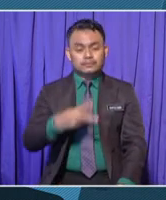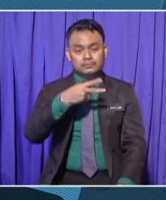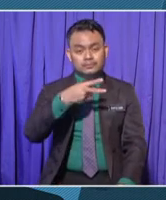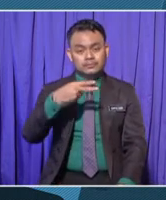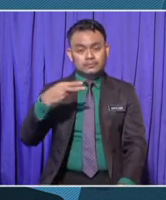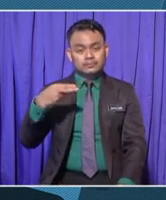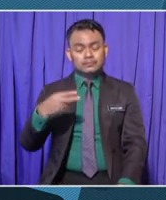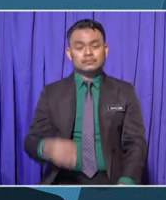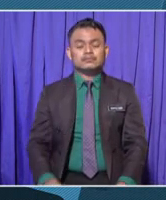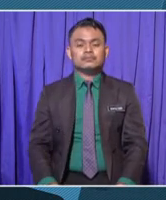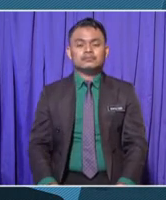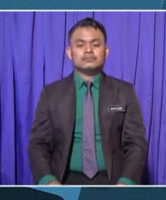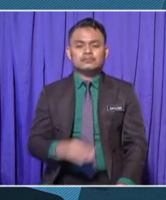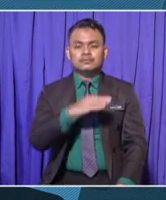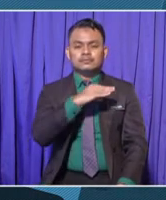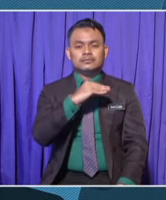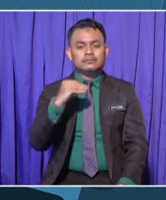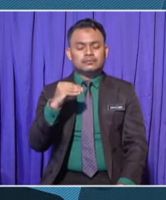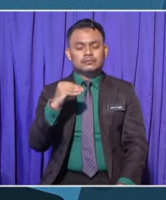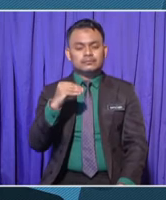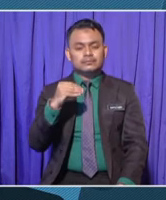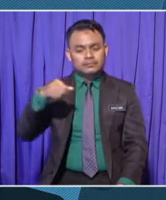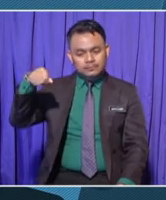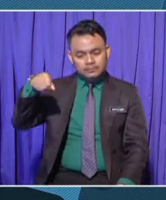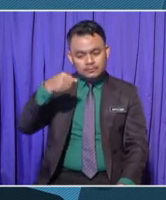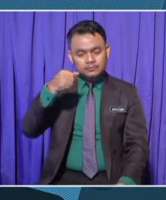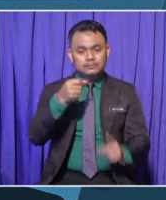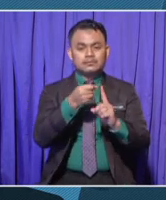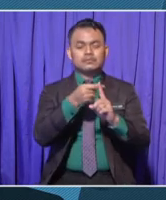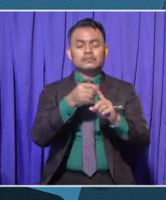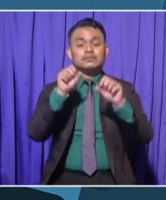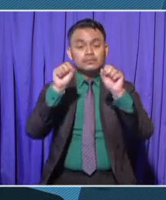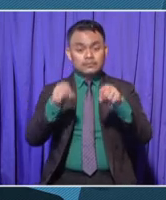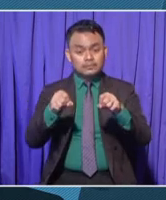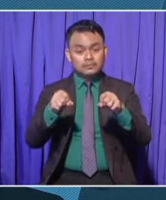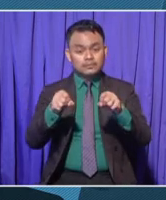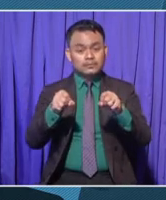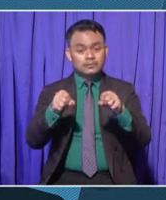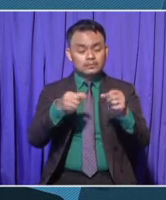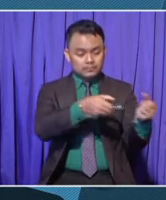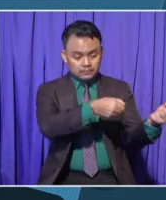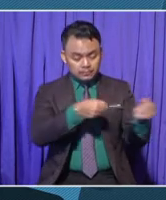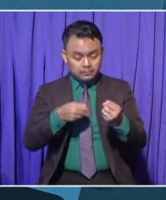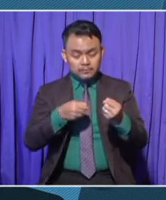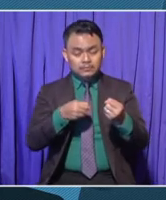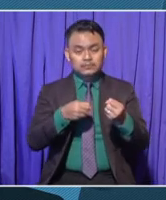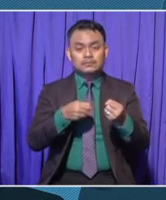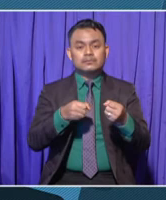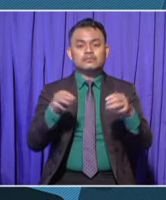scissors, and iron spoons can be attracted by magnets.